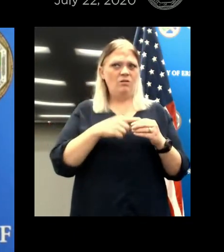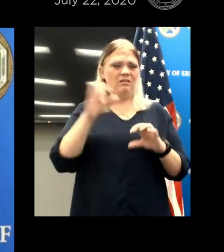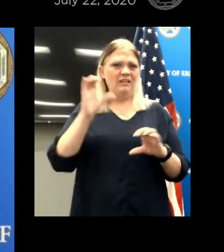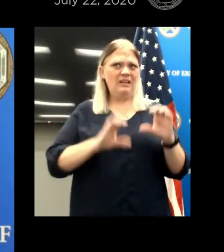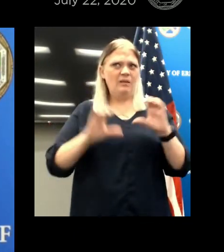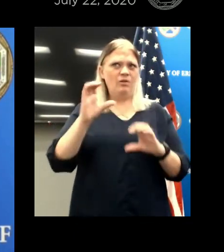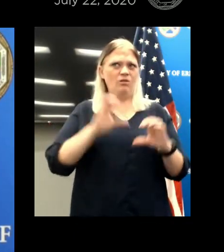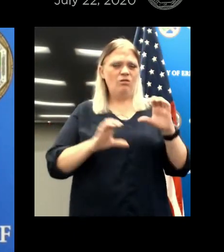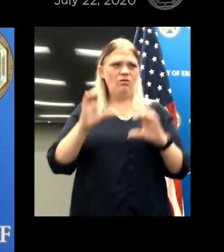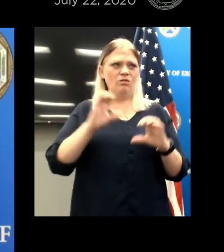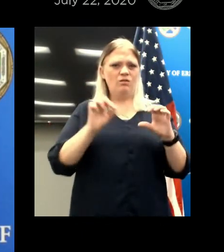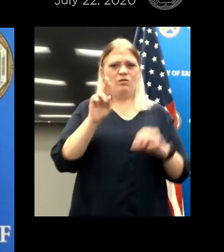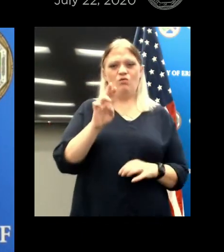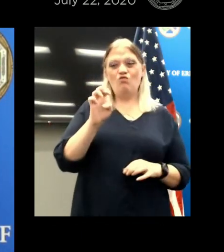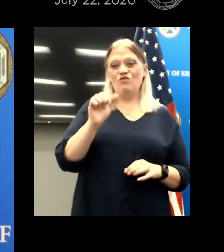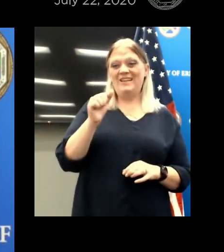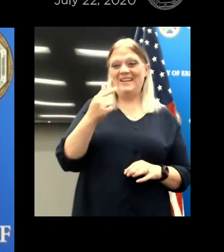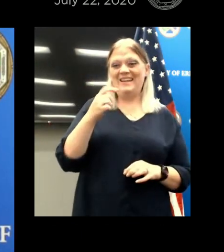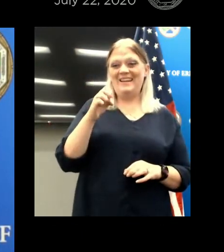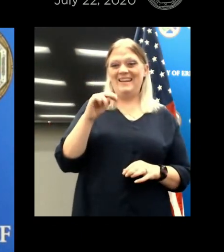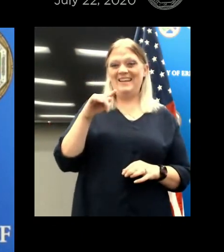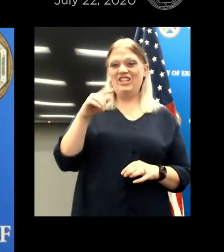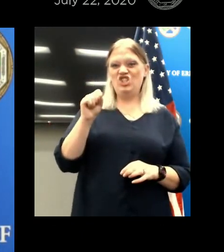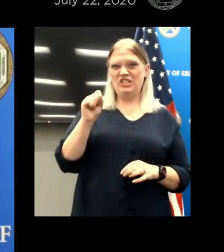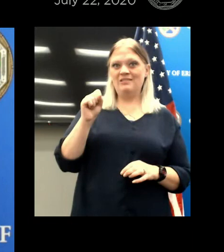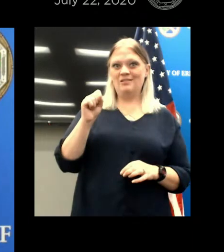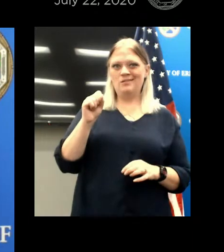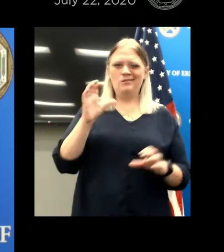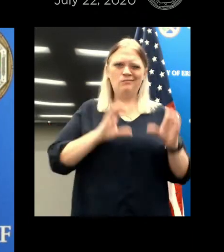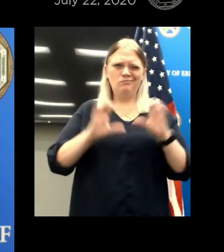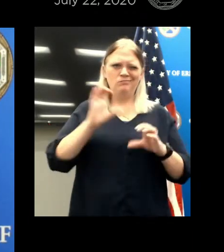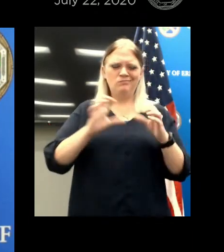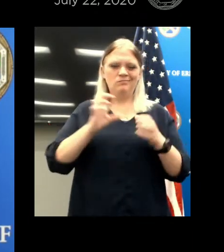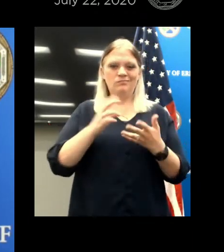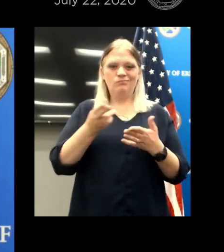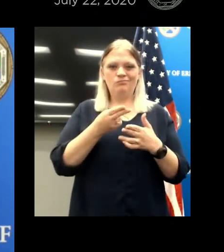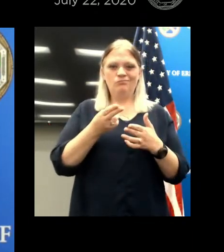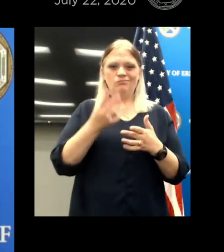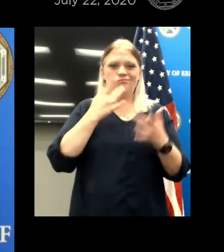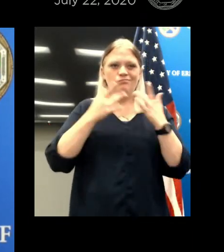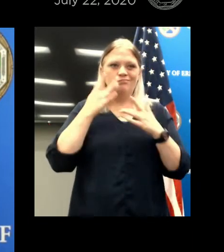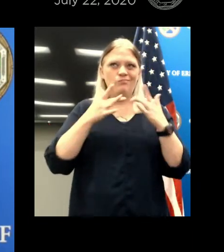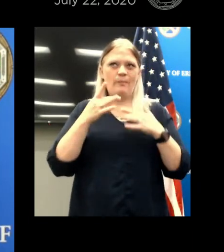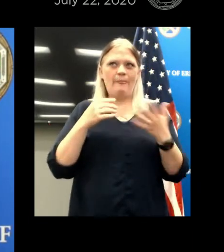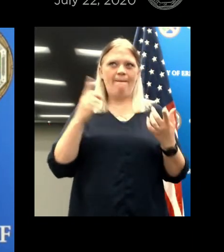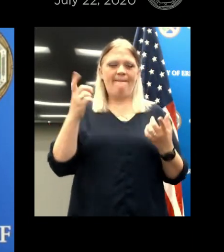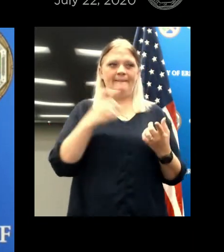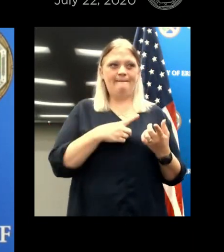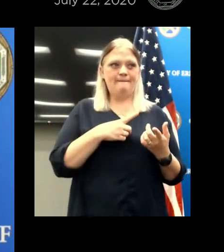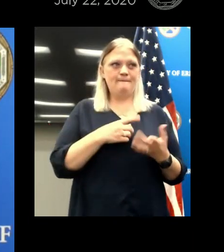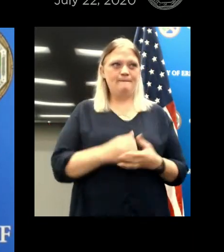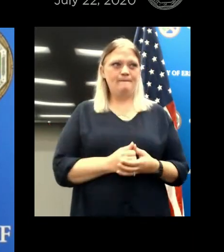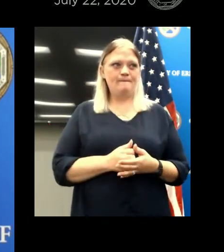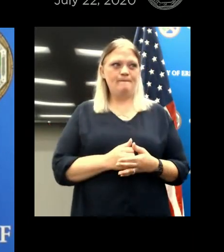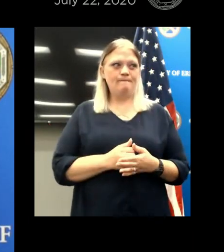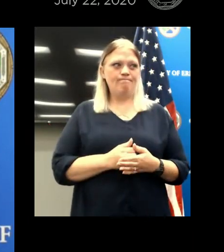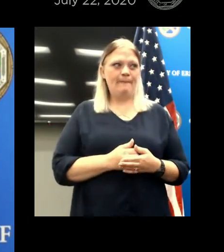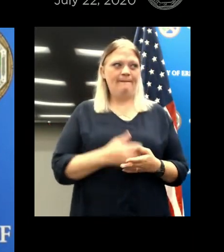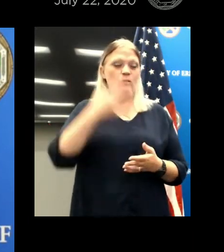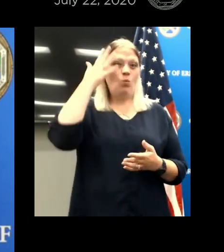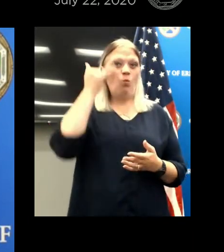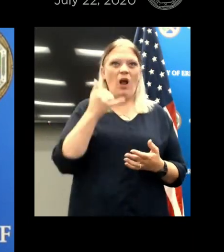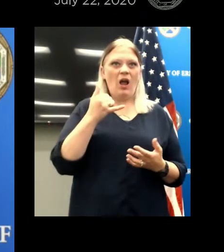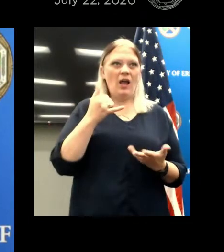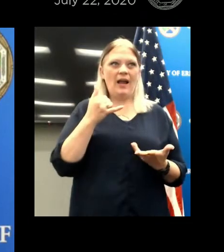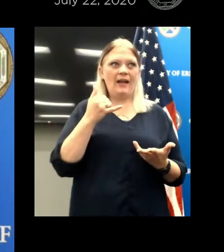chemicals. I know there's a fancy Reagents. Thank you. Sure. The reagent shortage. So the question is, why is it